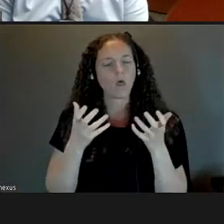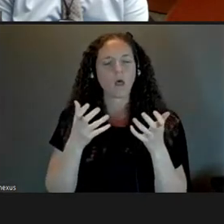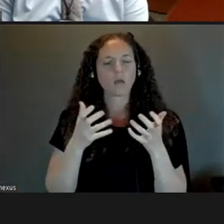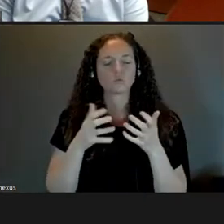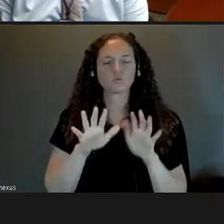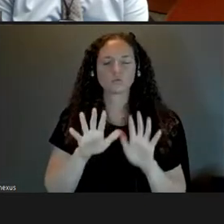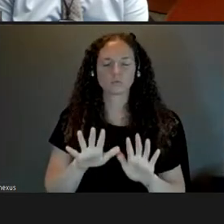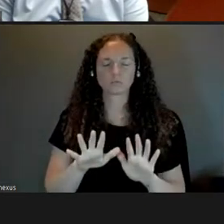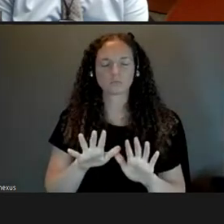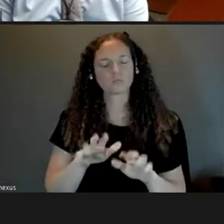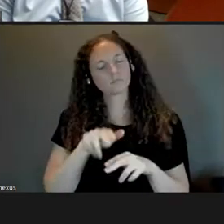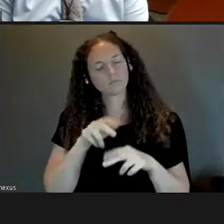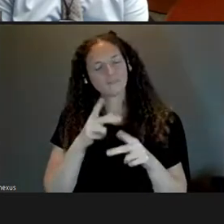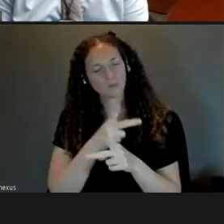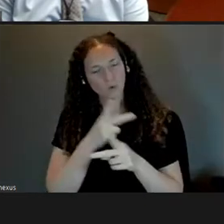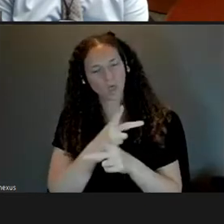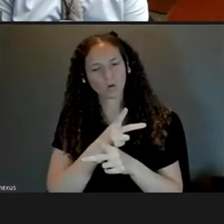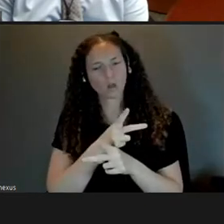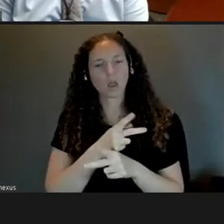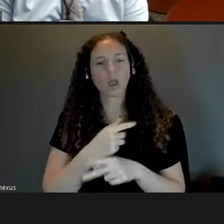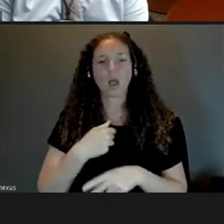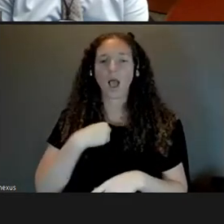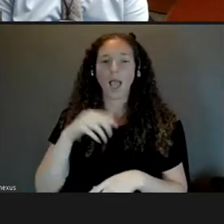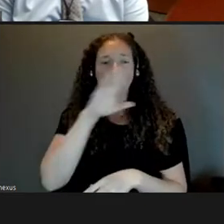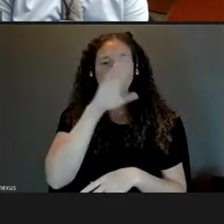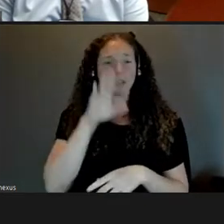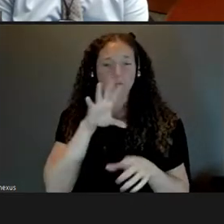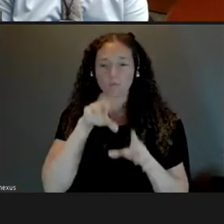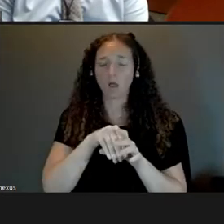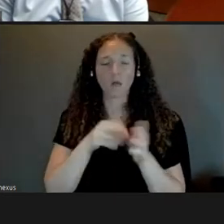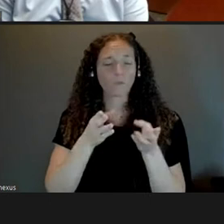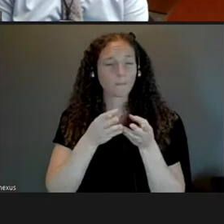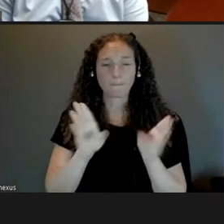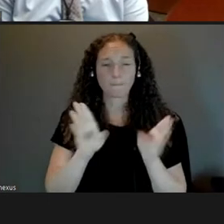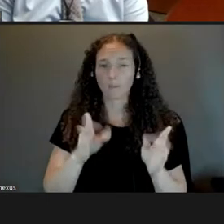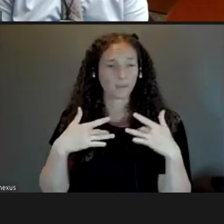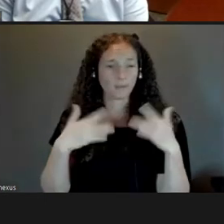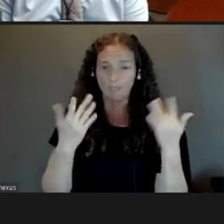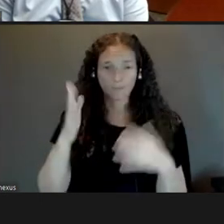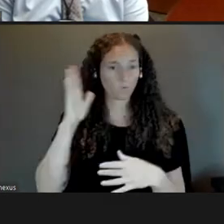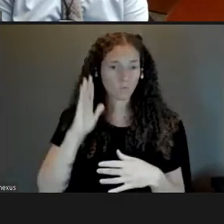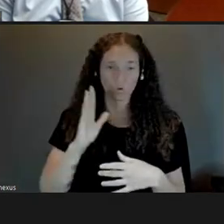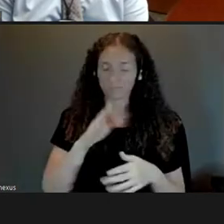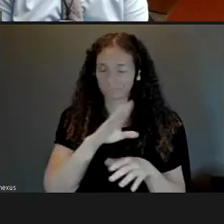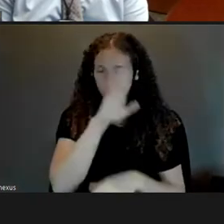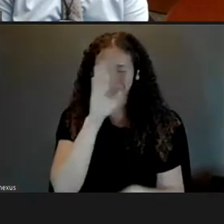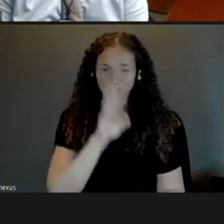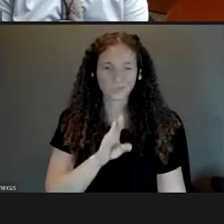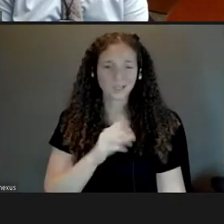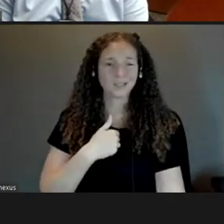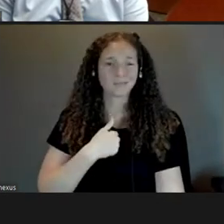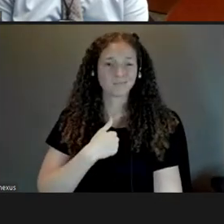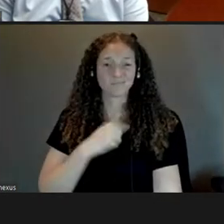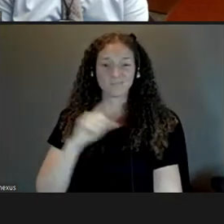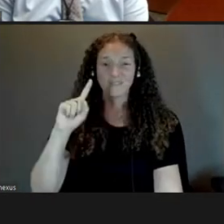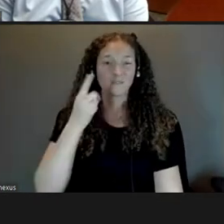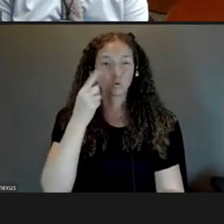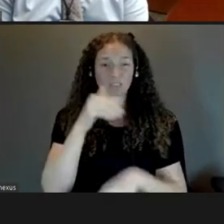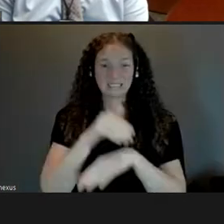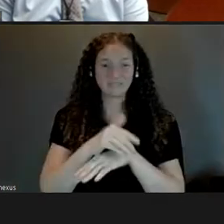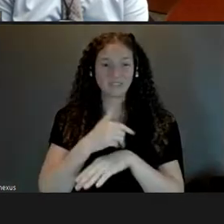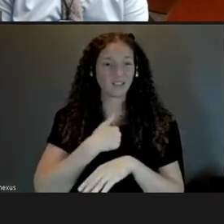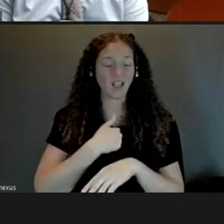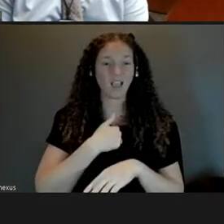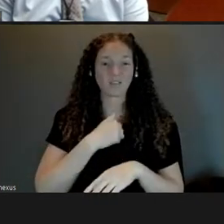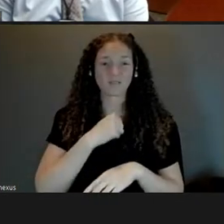have never once participated in a public event like this. This is the first evening I haven't spent with my kids in, I can't